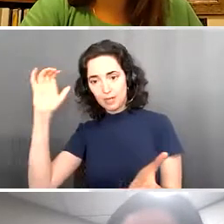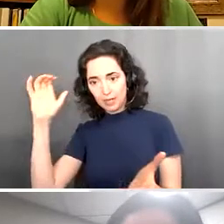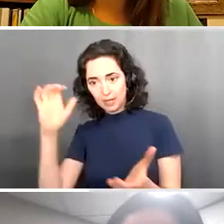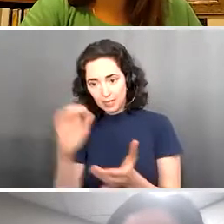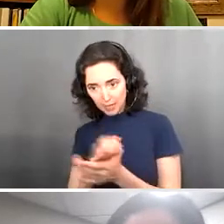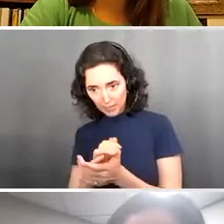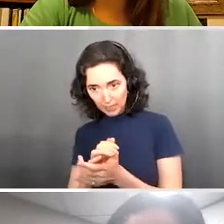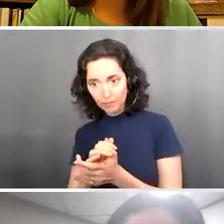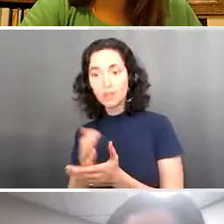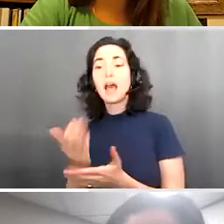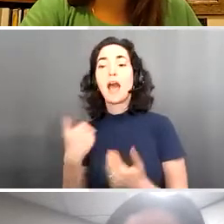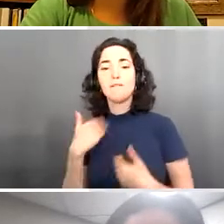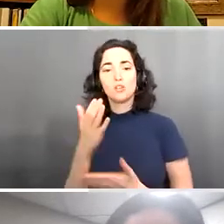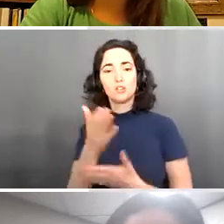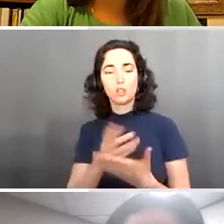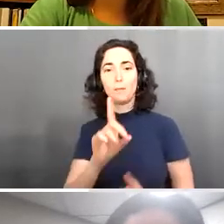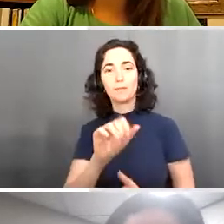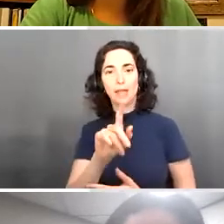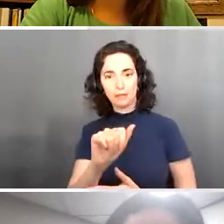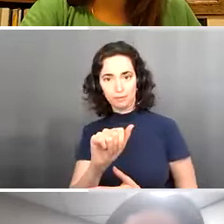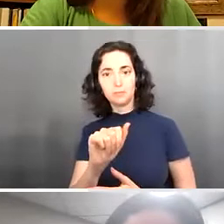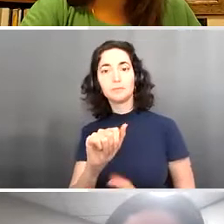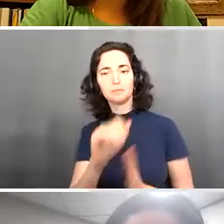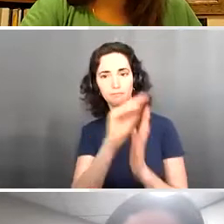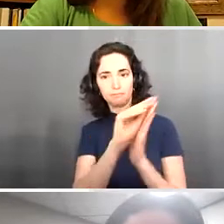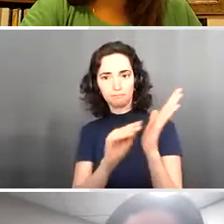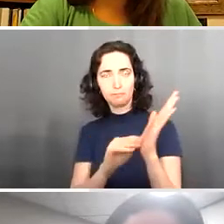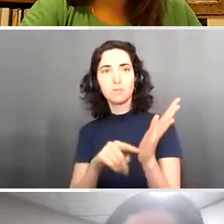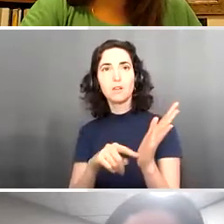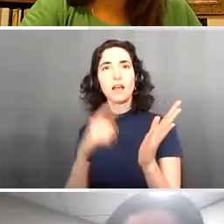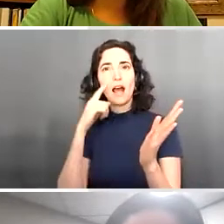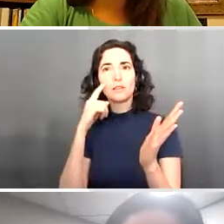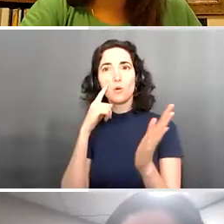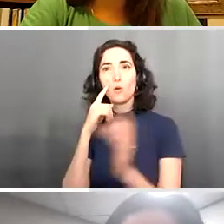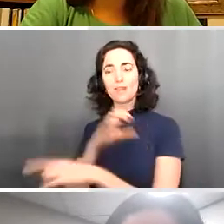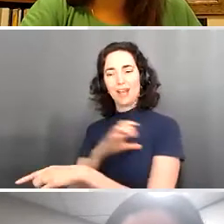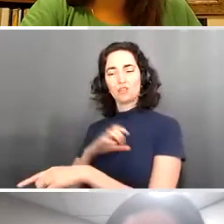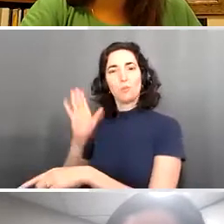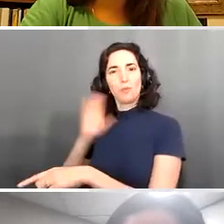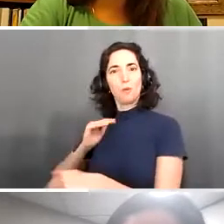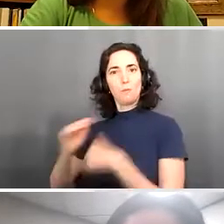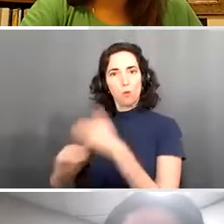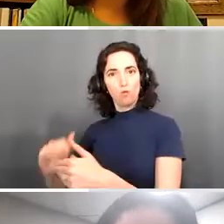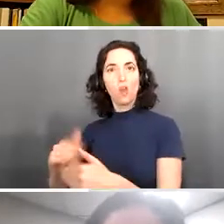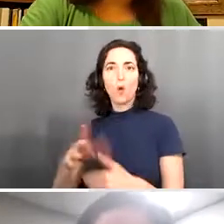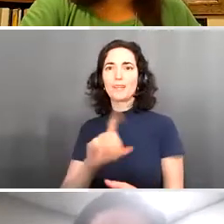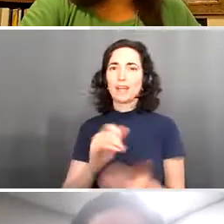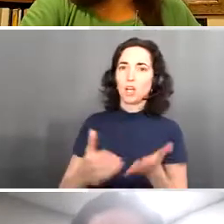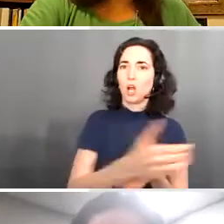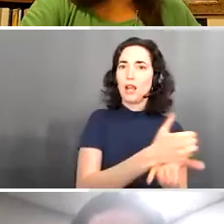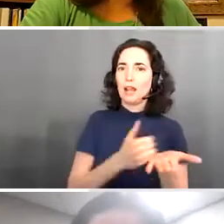have some data. I know the data that was collected for what the council was moving forward with came